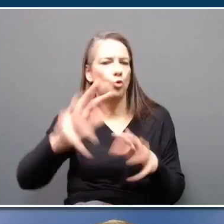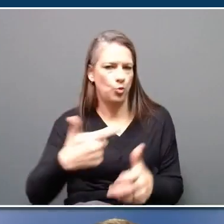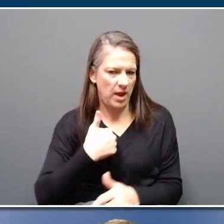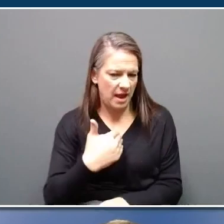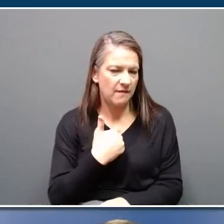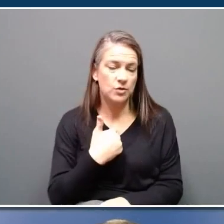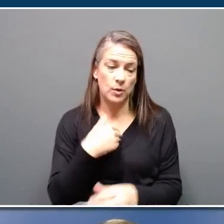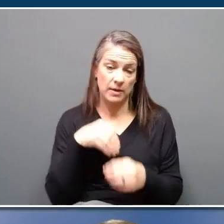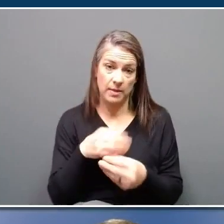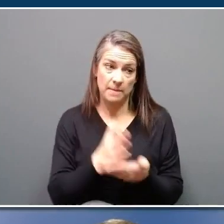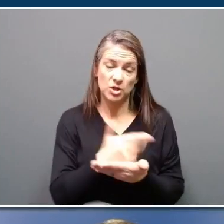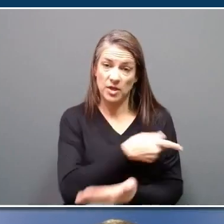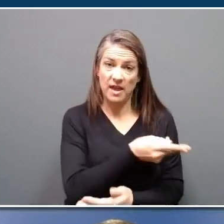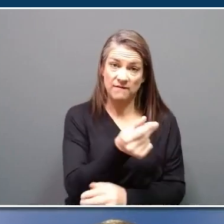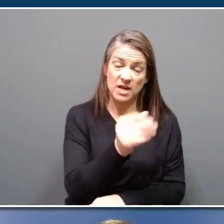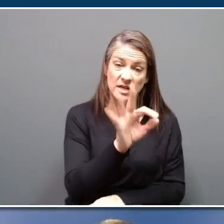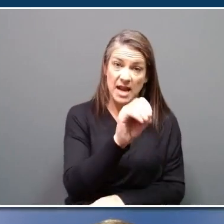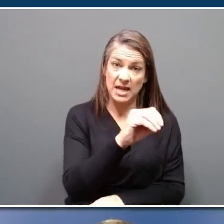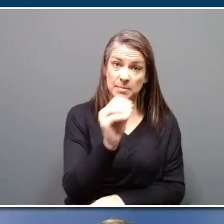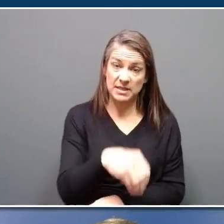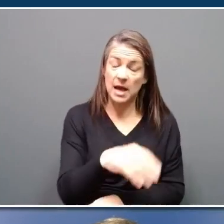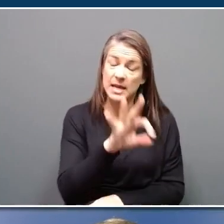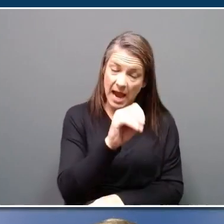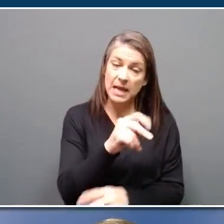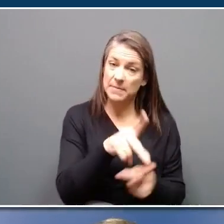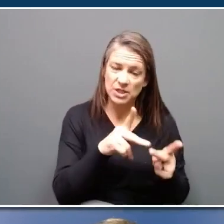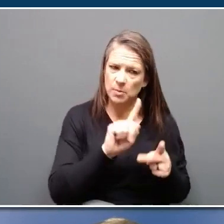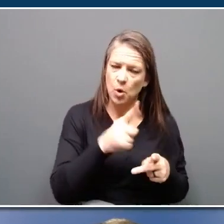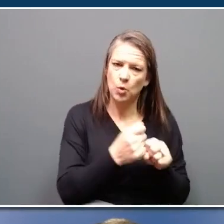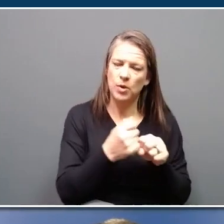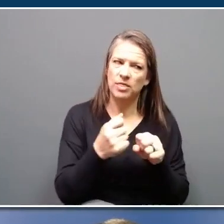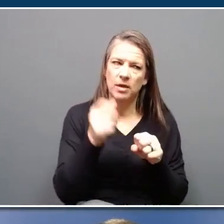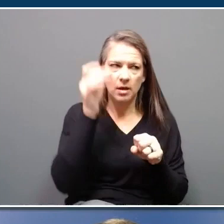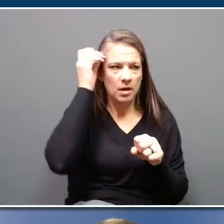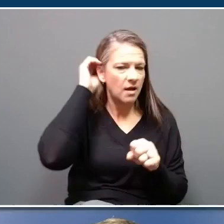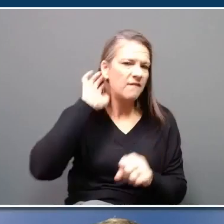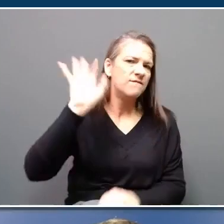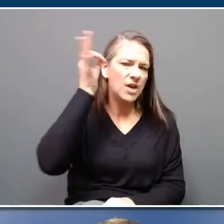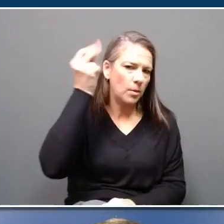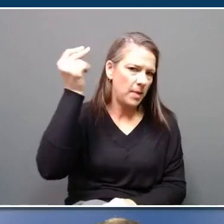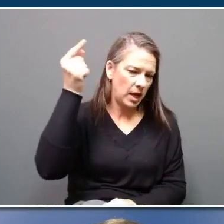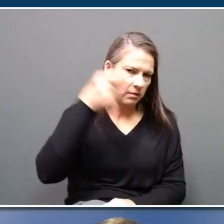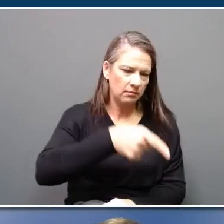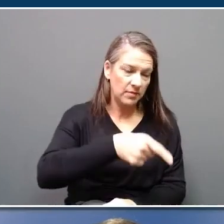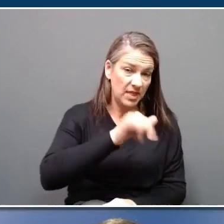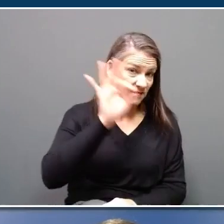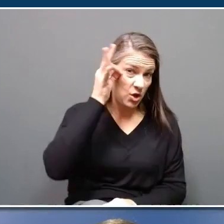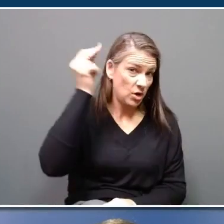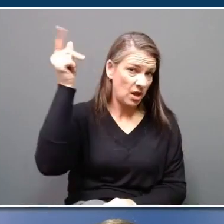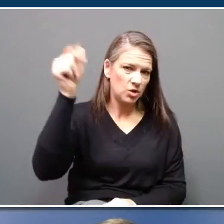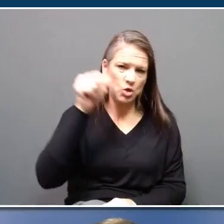budget, they fund the 90 positions, but only with only with federal dollars. And I will tell you, those federal dollars don't